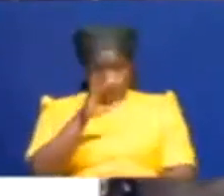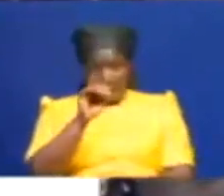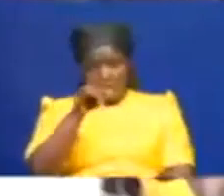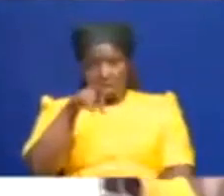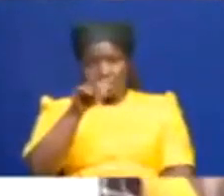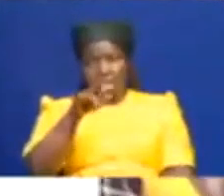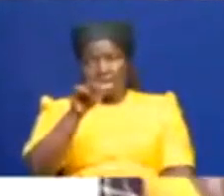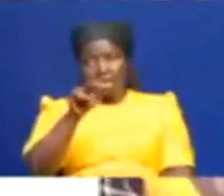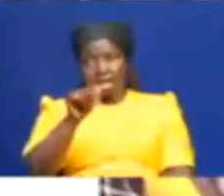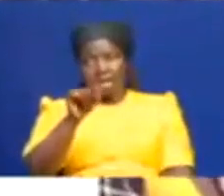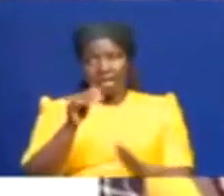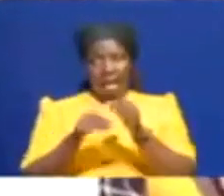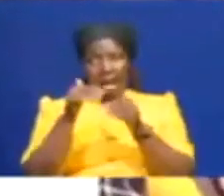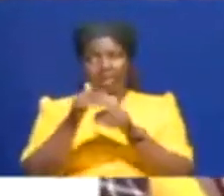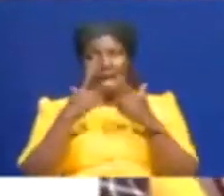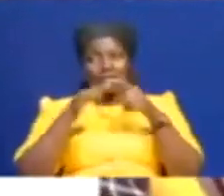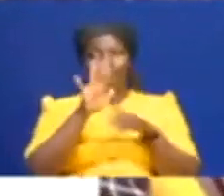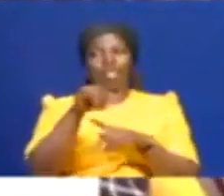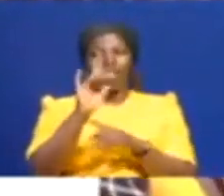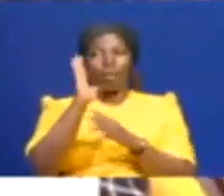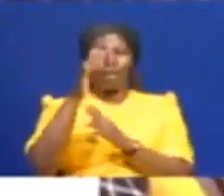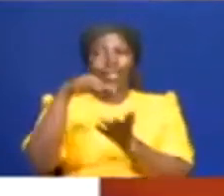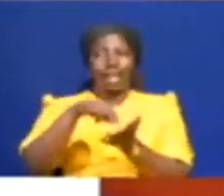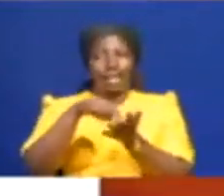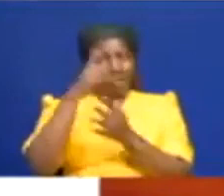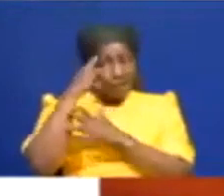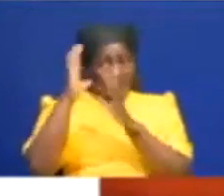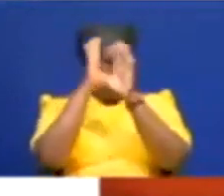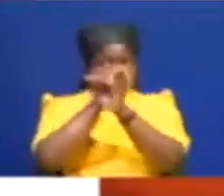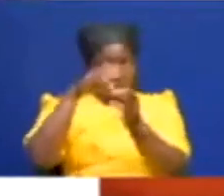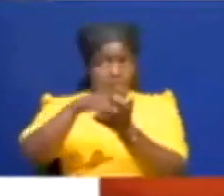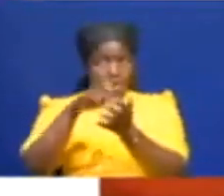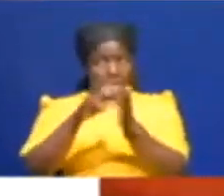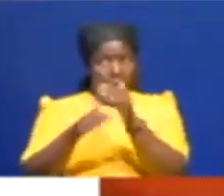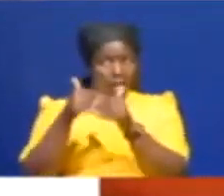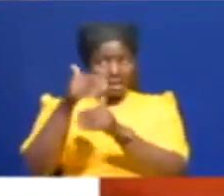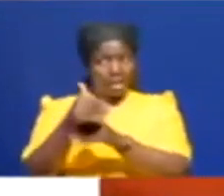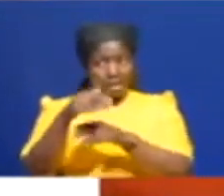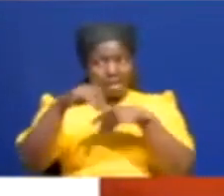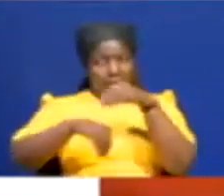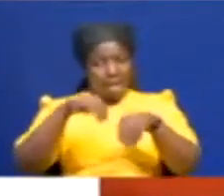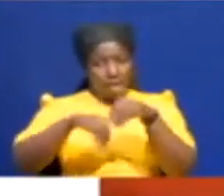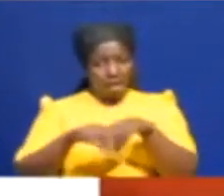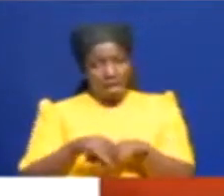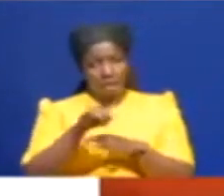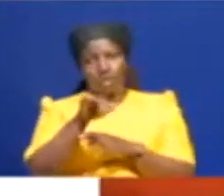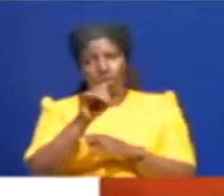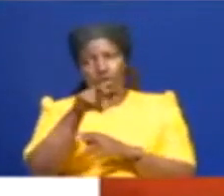his announcement that he will vie for presidency in the next election. Na sisi Oparanya usitishwe, wewe hauna